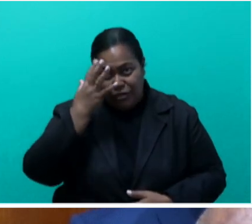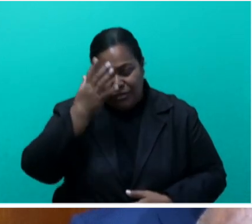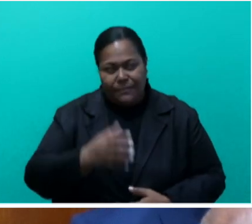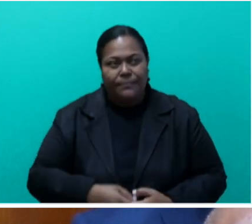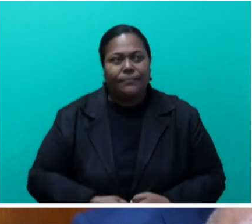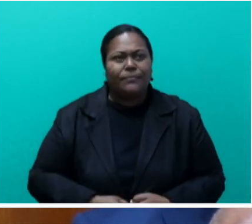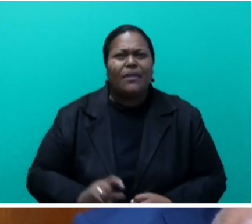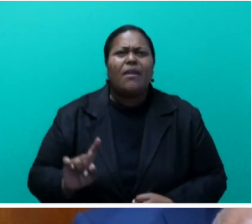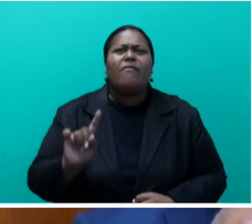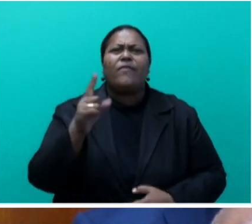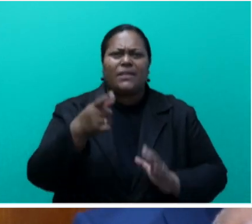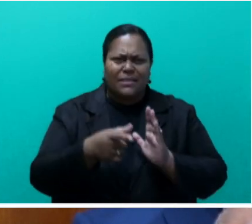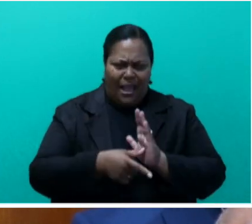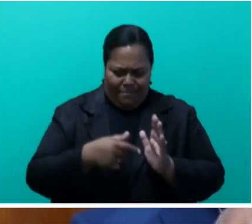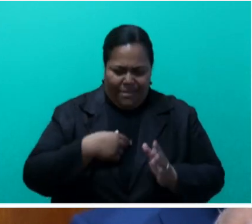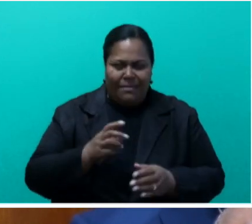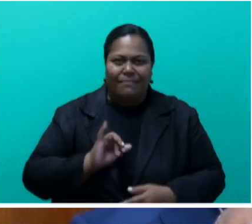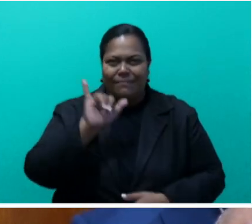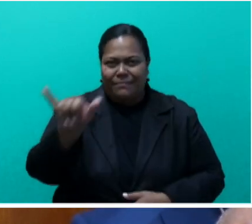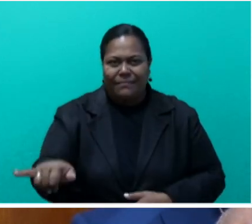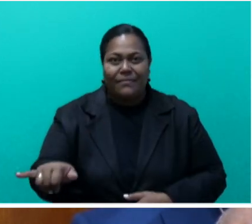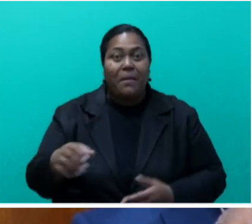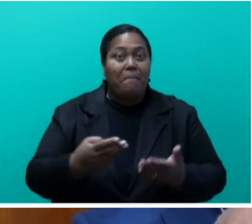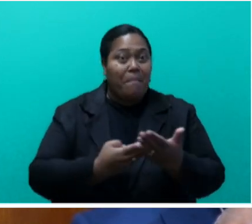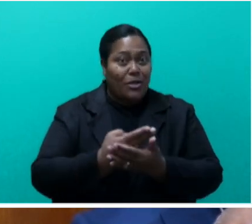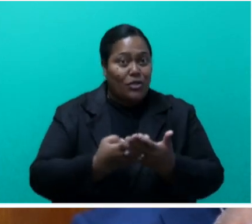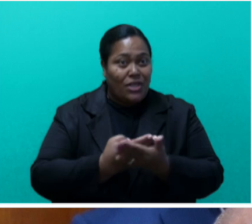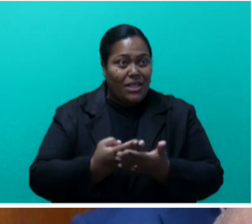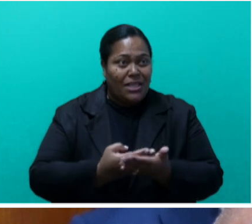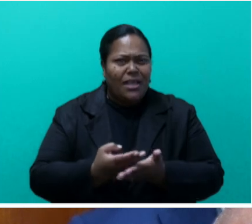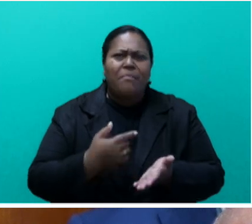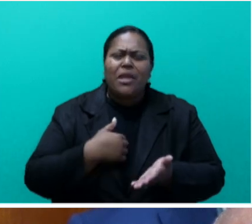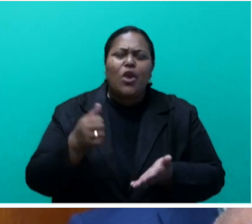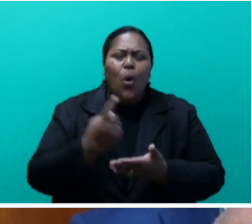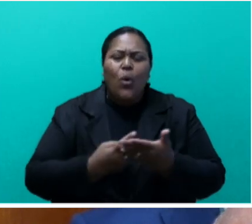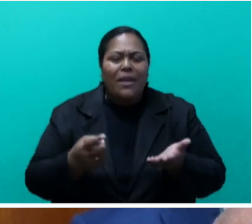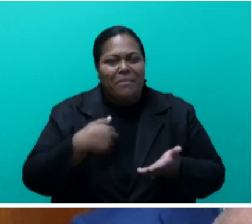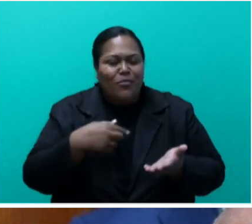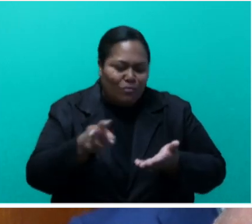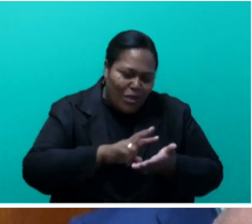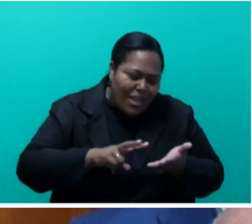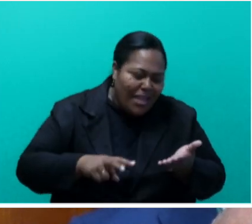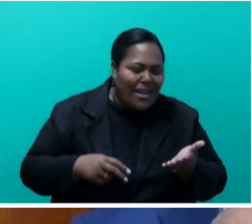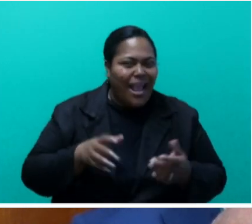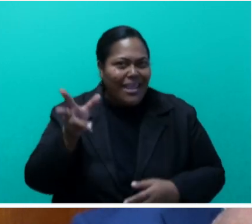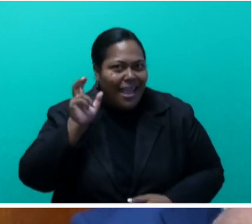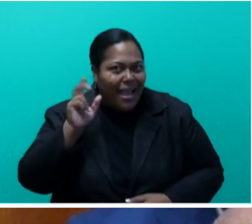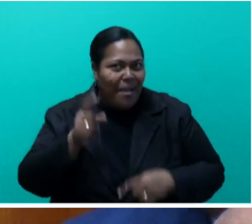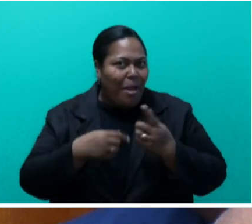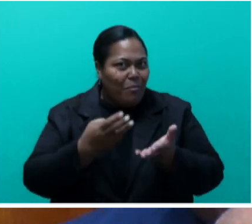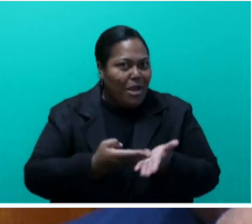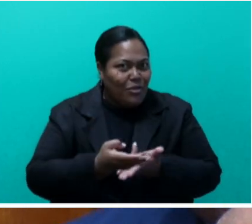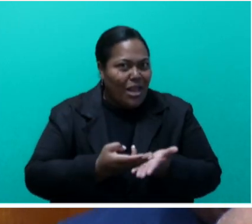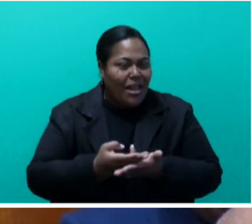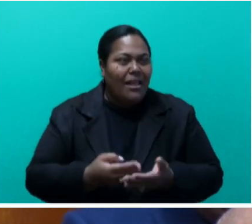the first time I've set foot in the Marshall Islands. I've only read about it, I've only heard about it,